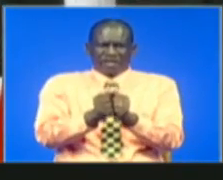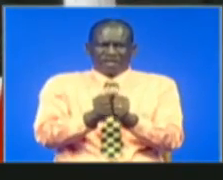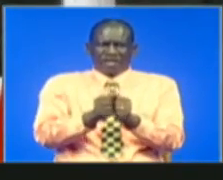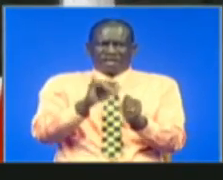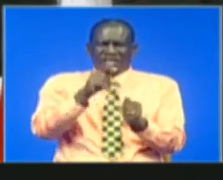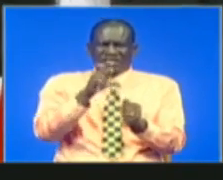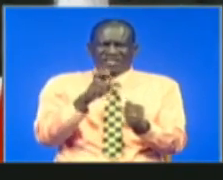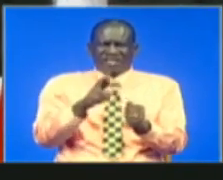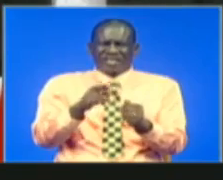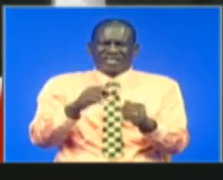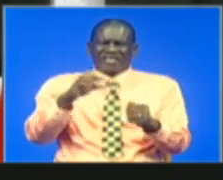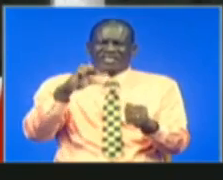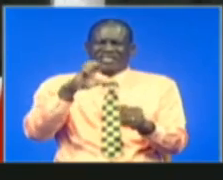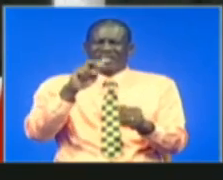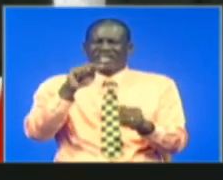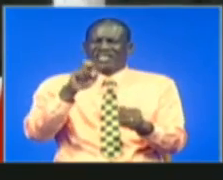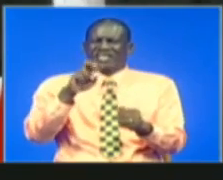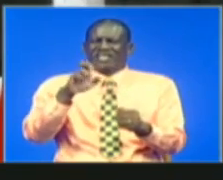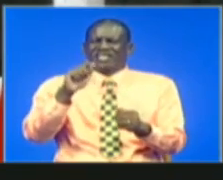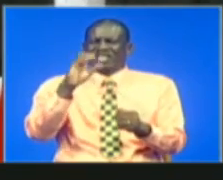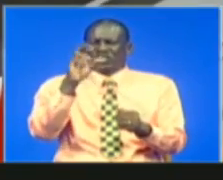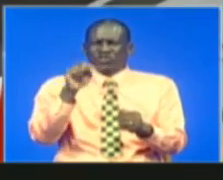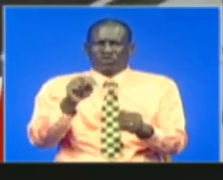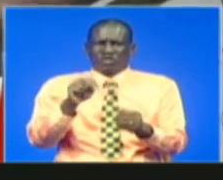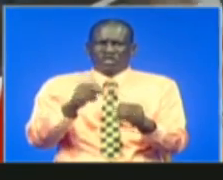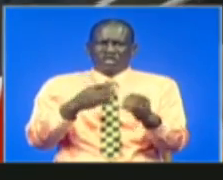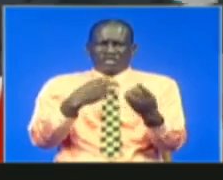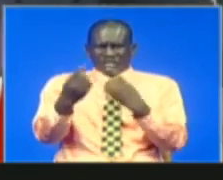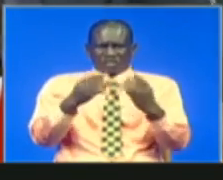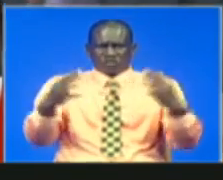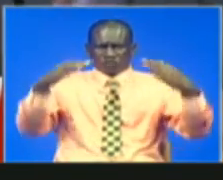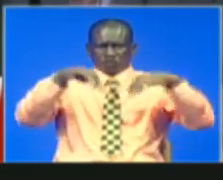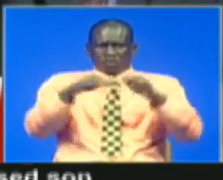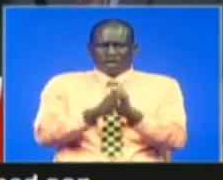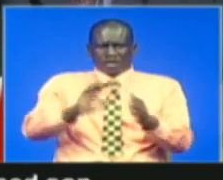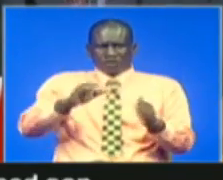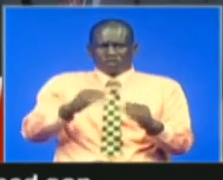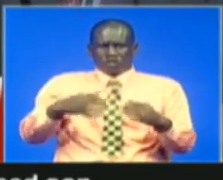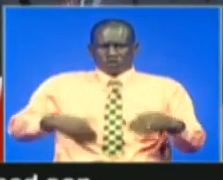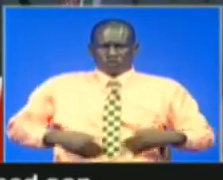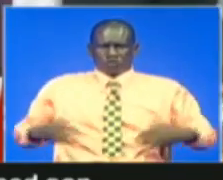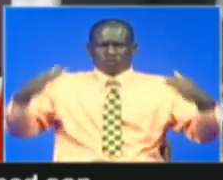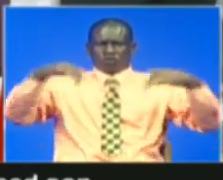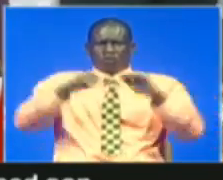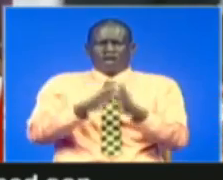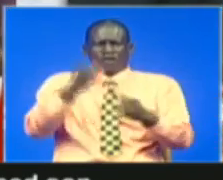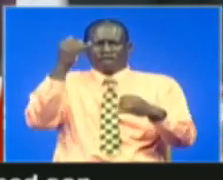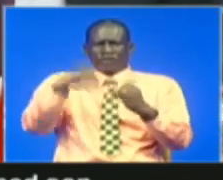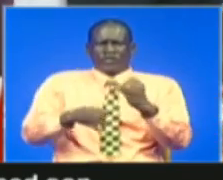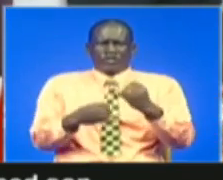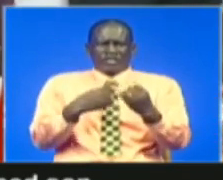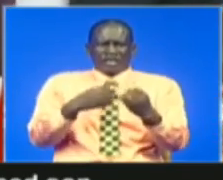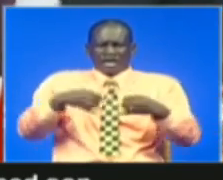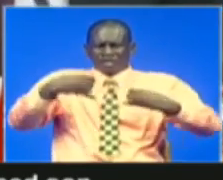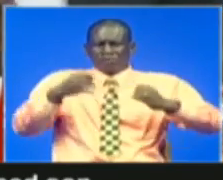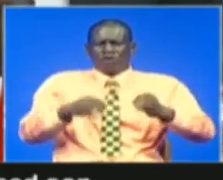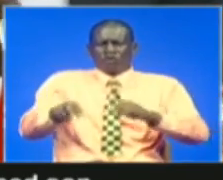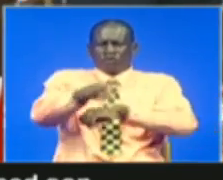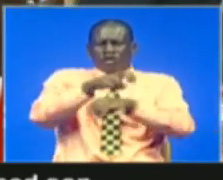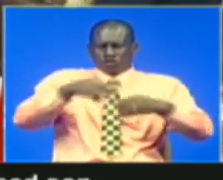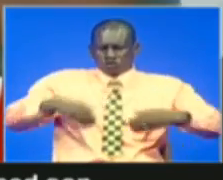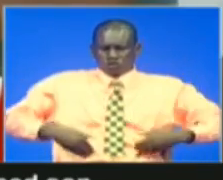intergenerational dialogue forums, county youth engagement forums, as well as finalization and implementation of the national youth policy.